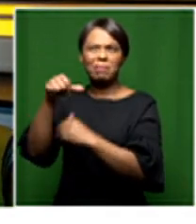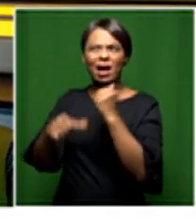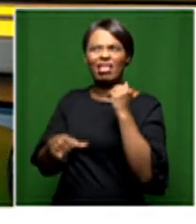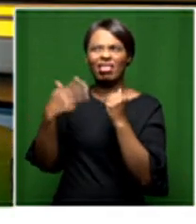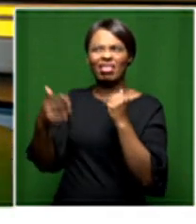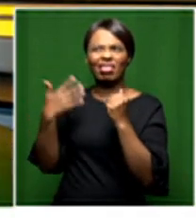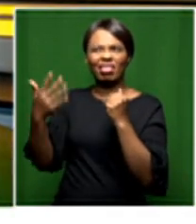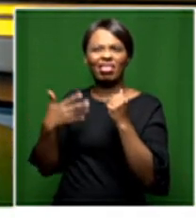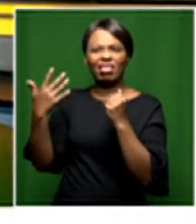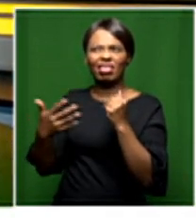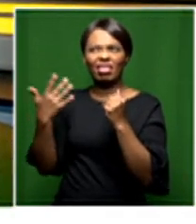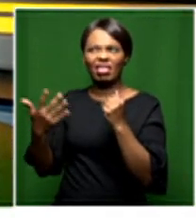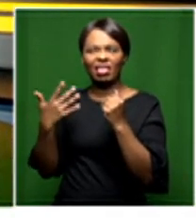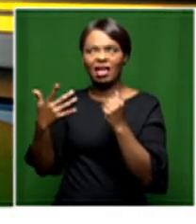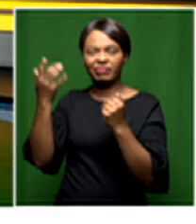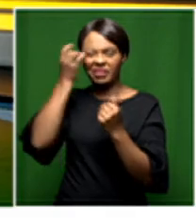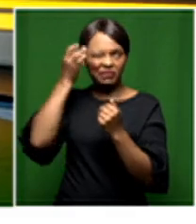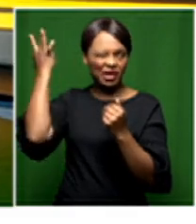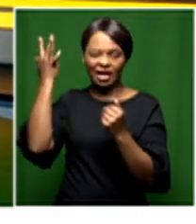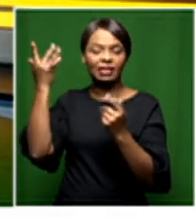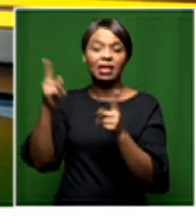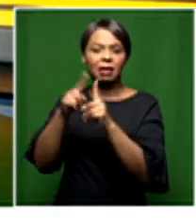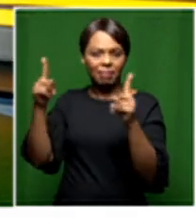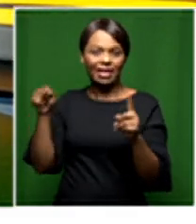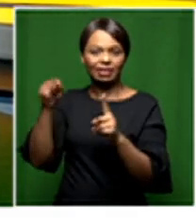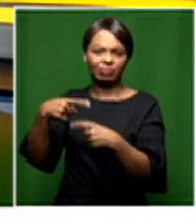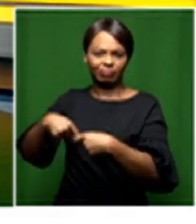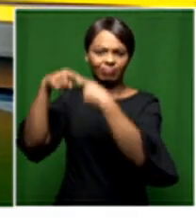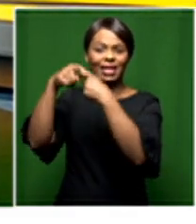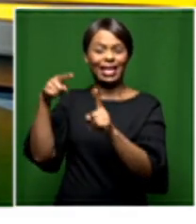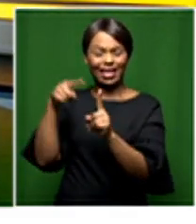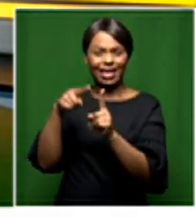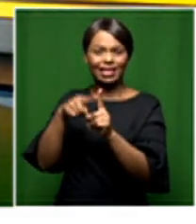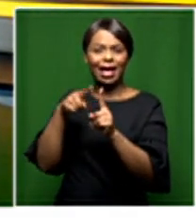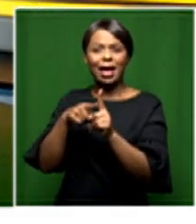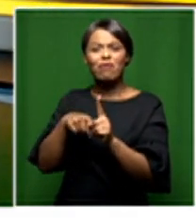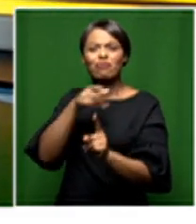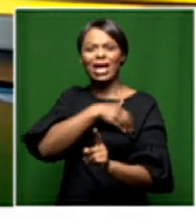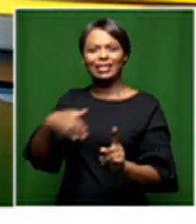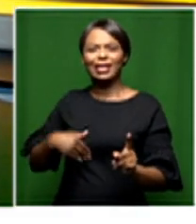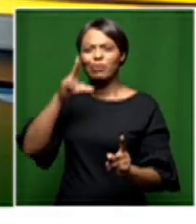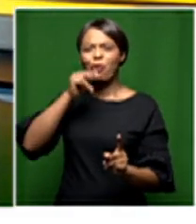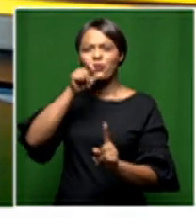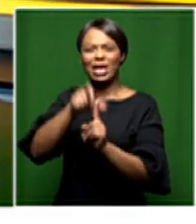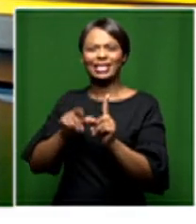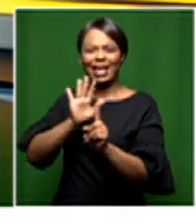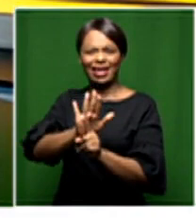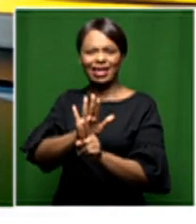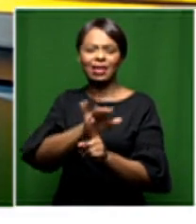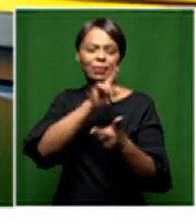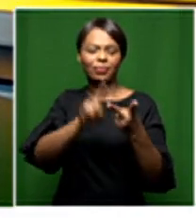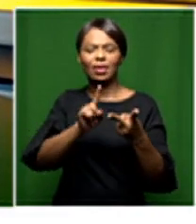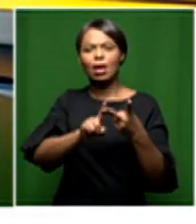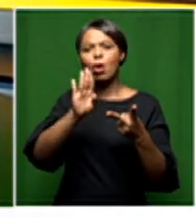months? Forget to count now. And she, of course, is the president's spokesperson. Then you have someone like Bongani